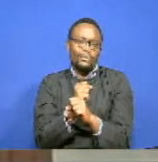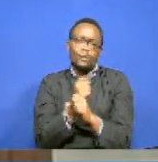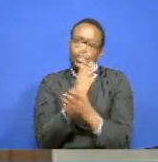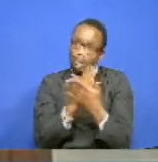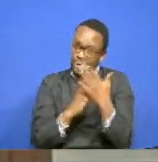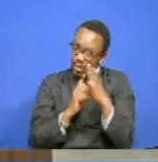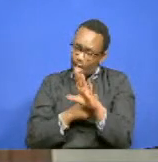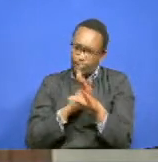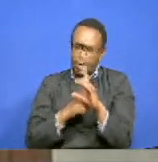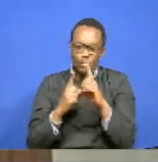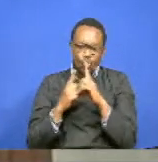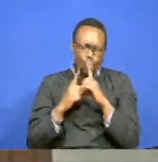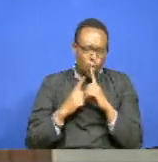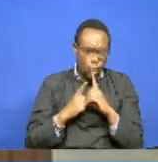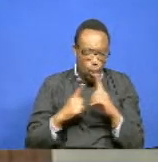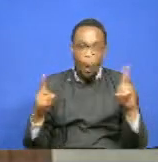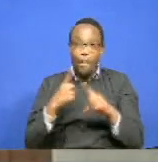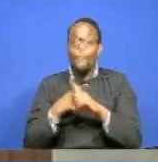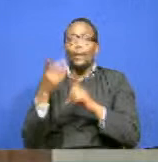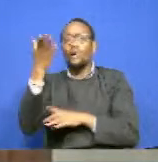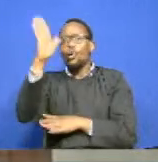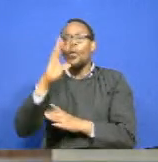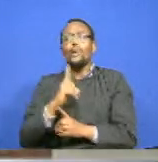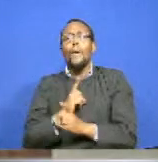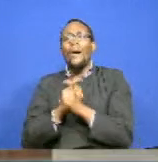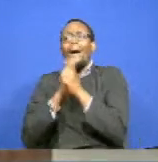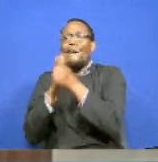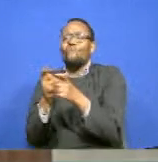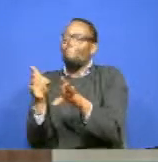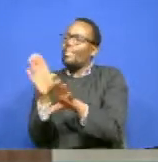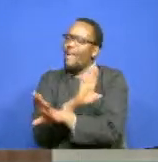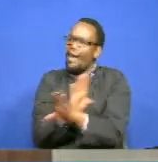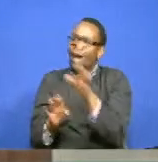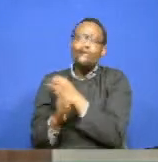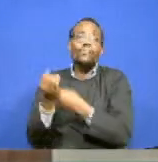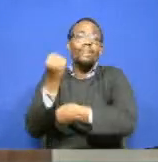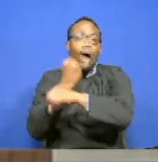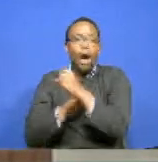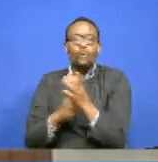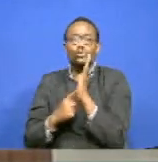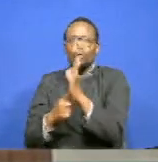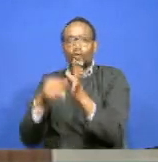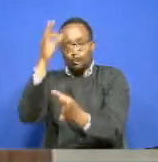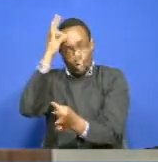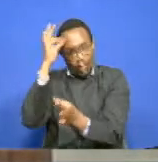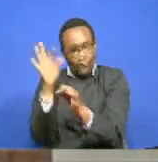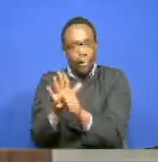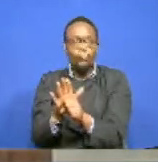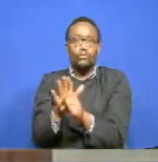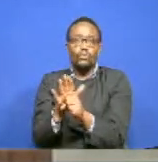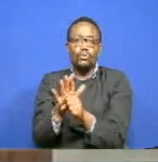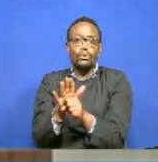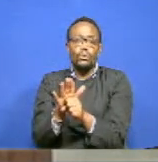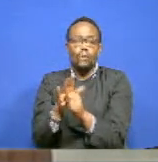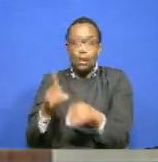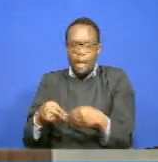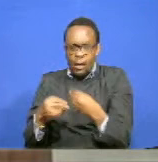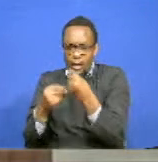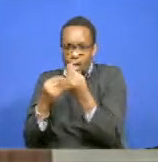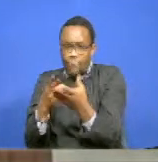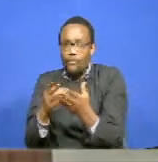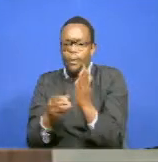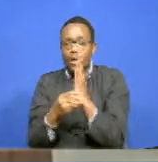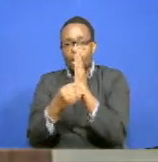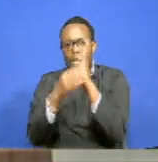takes, God rewards everything and every act of faithfulness. He rewards his leaders who